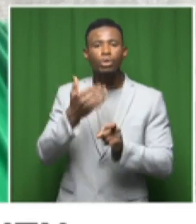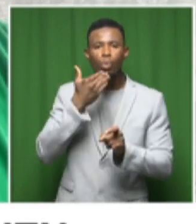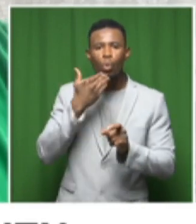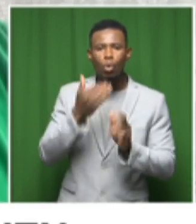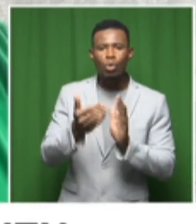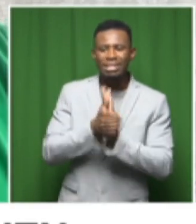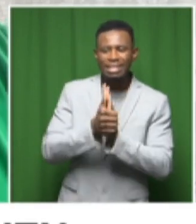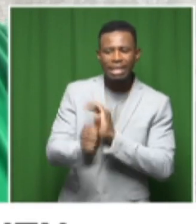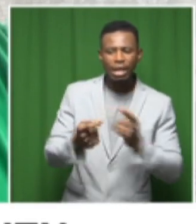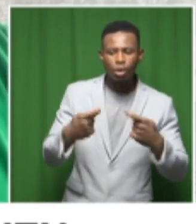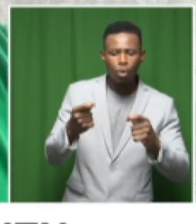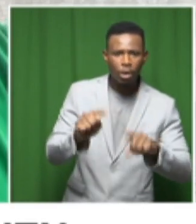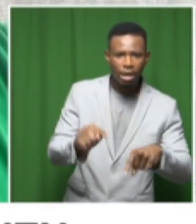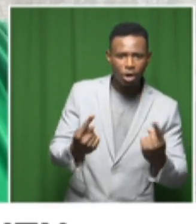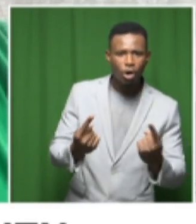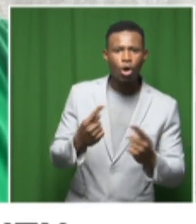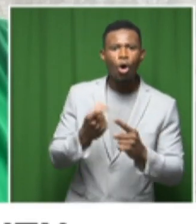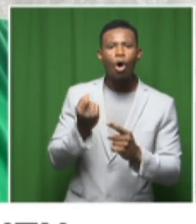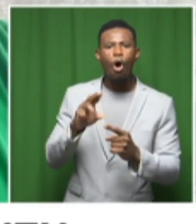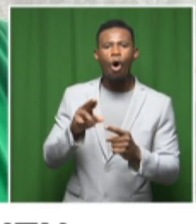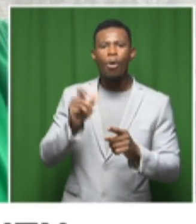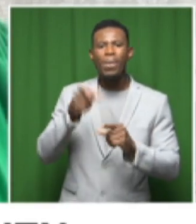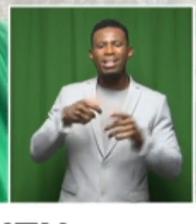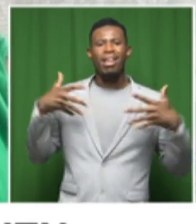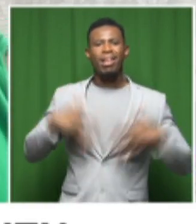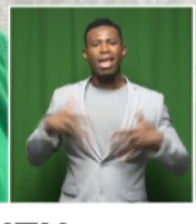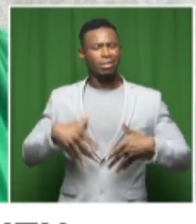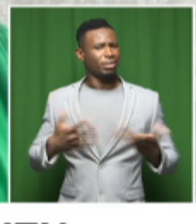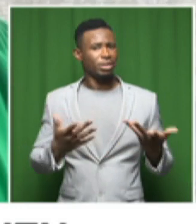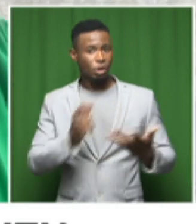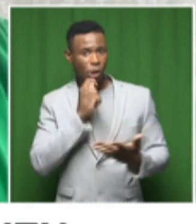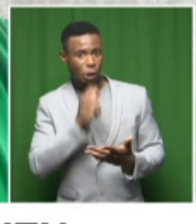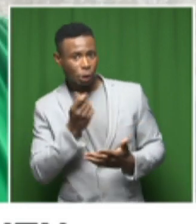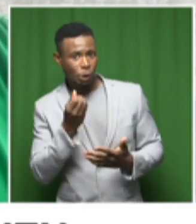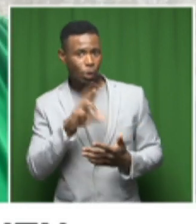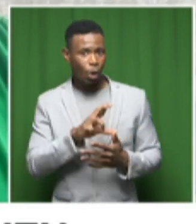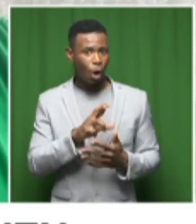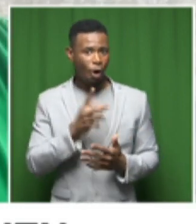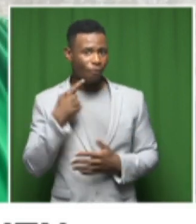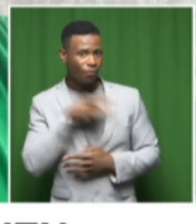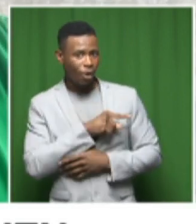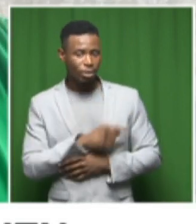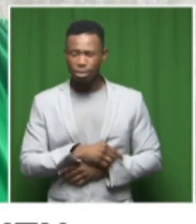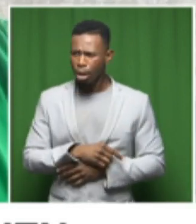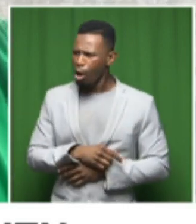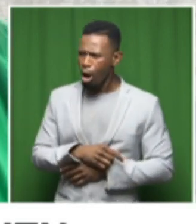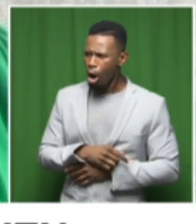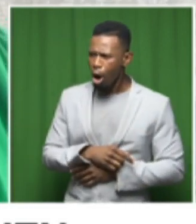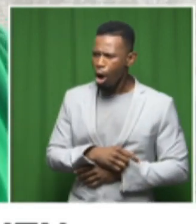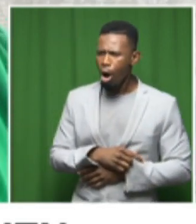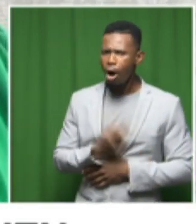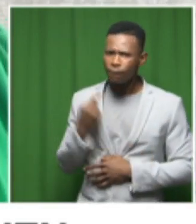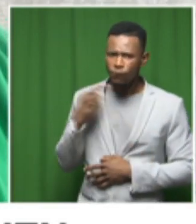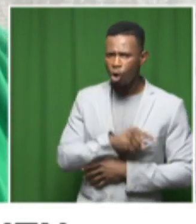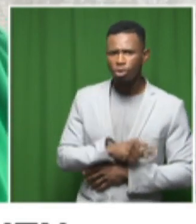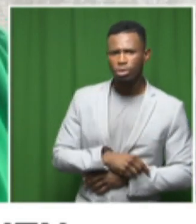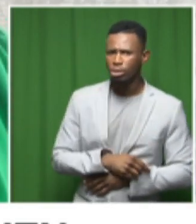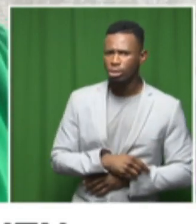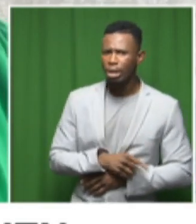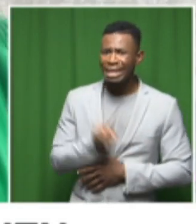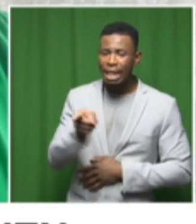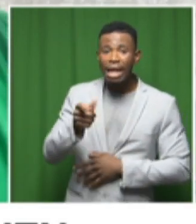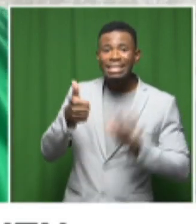just lazy to cook. Fact or fiction? No. It's how you use it. You know